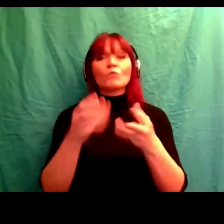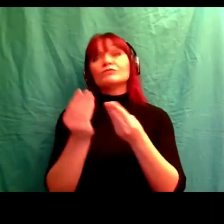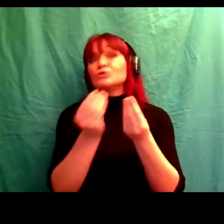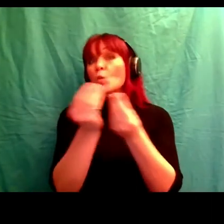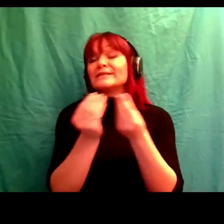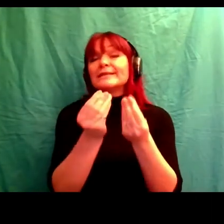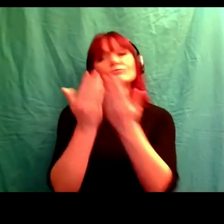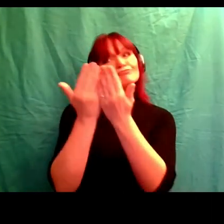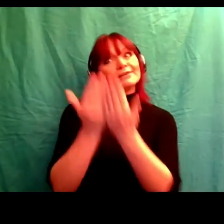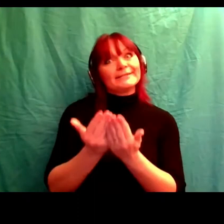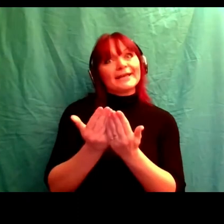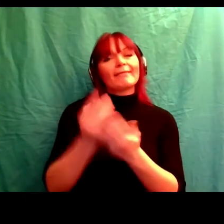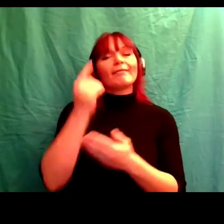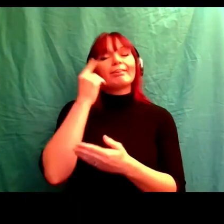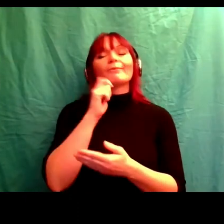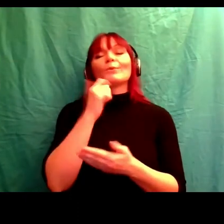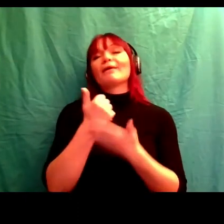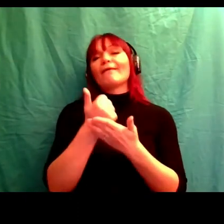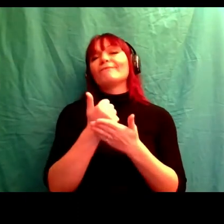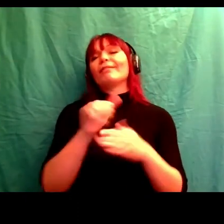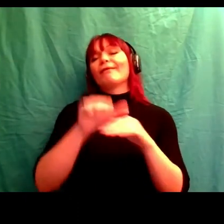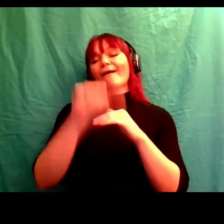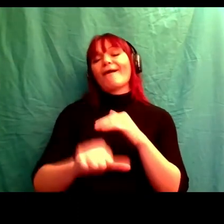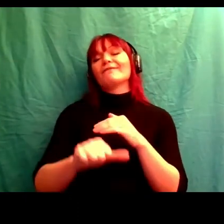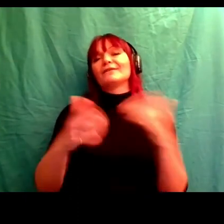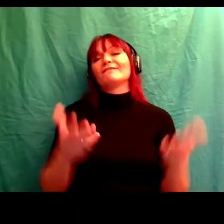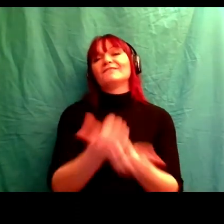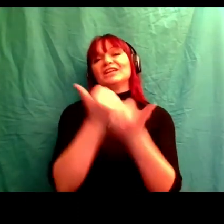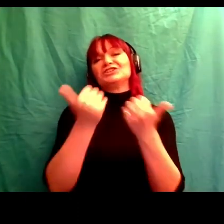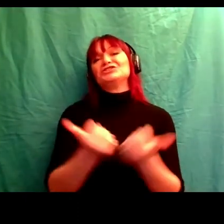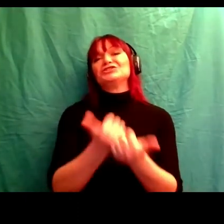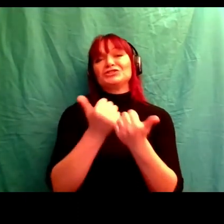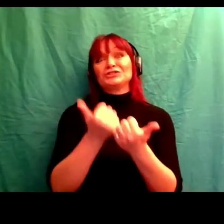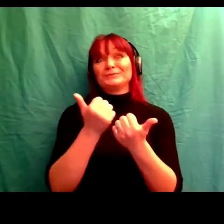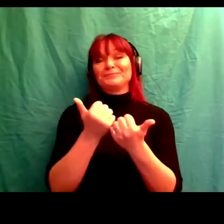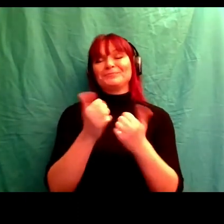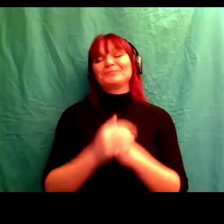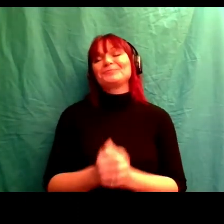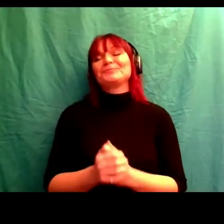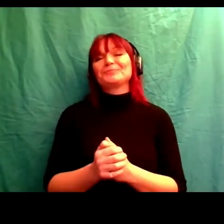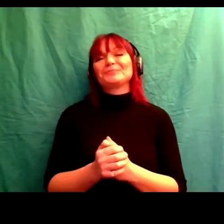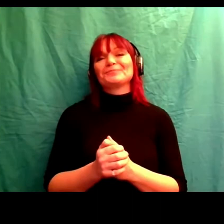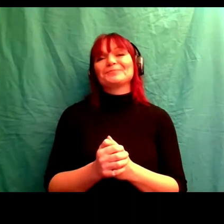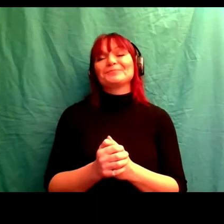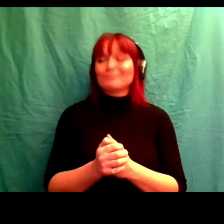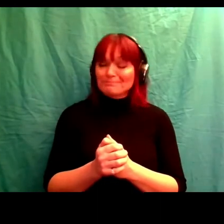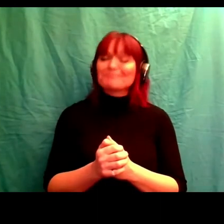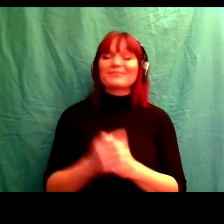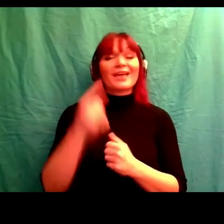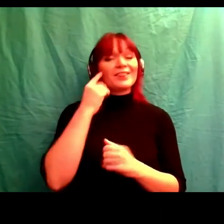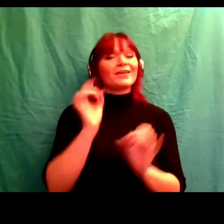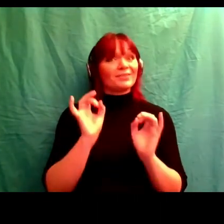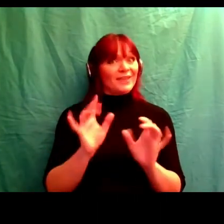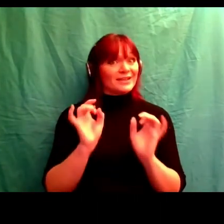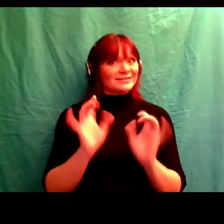we think you might find helpful after the event is finished. So please take a look at those too. So I think that's everything I need to cover to get